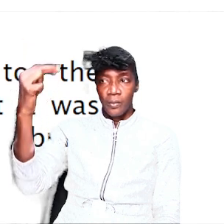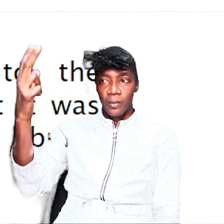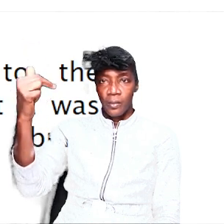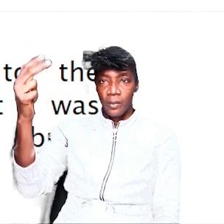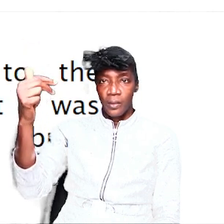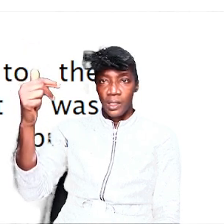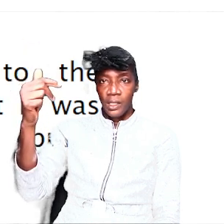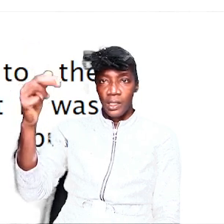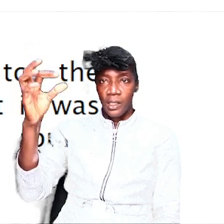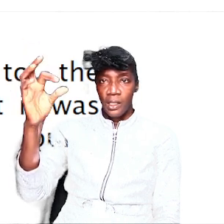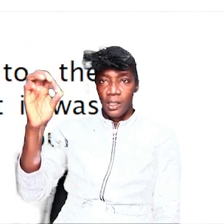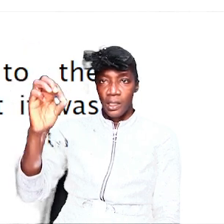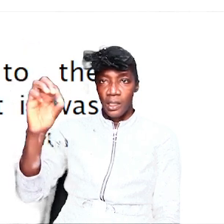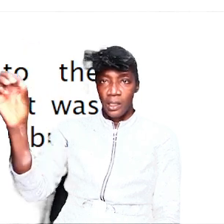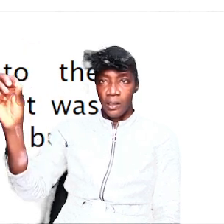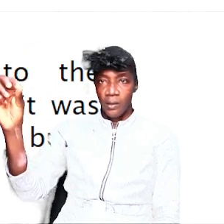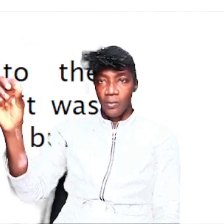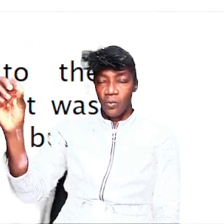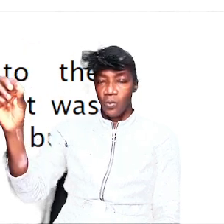13.